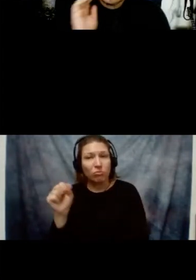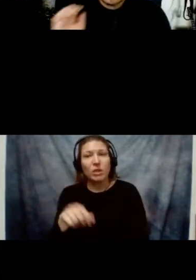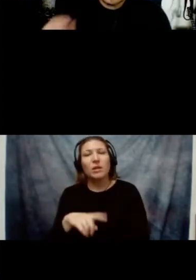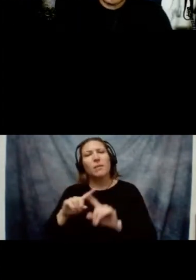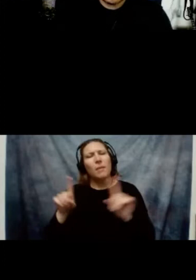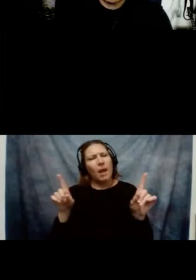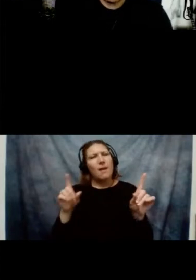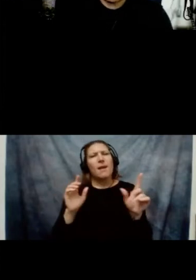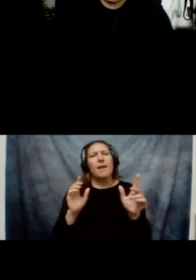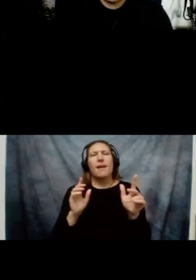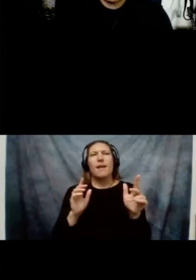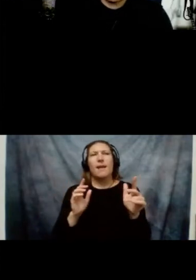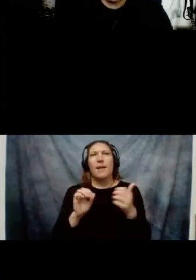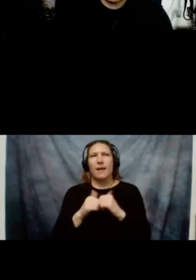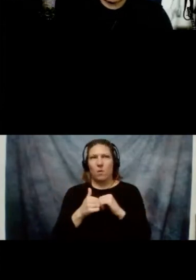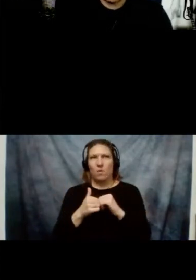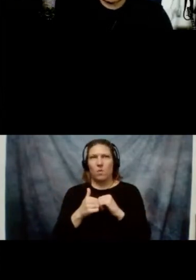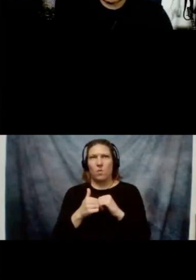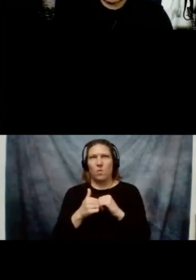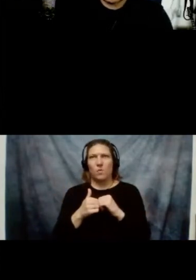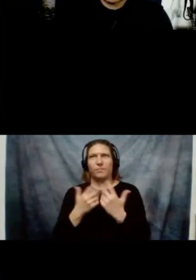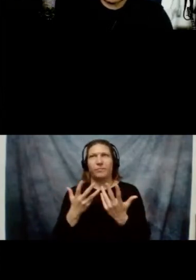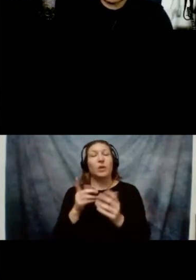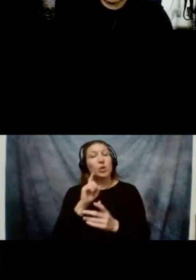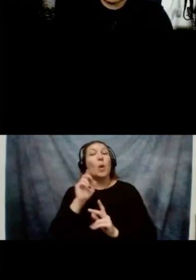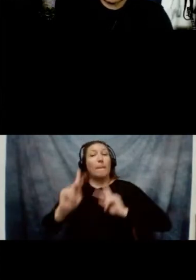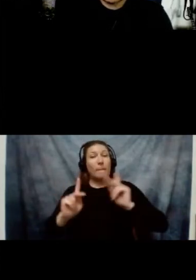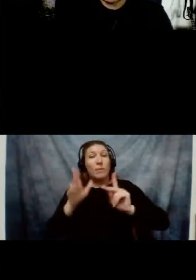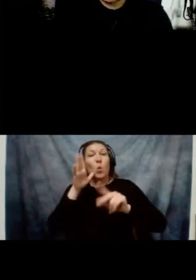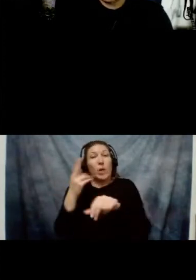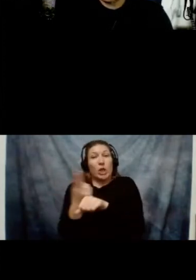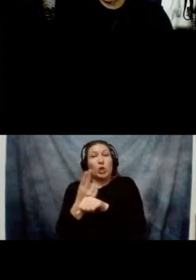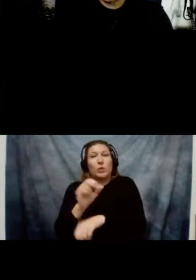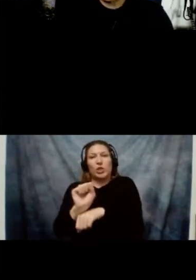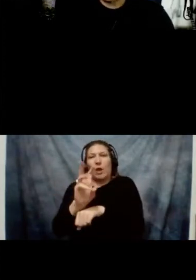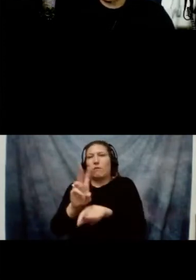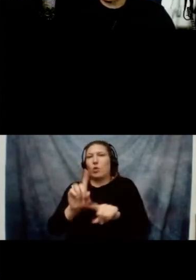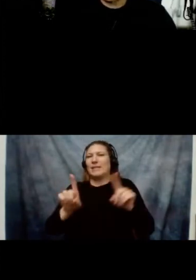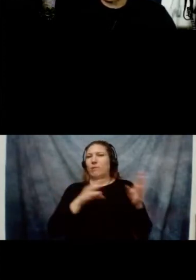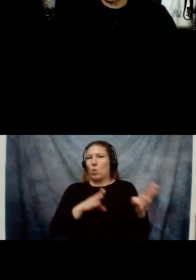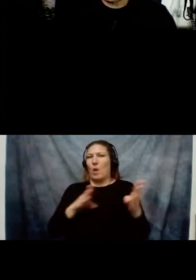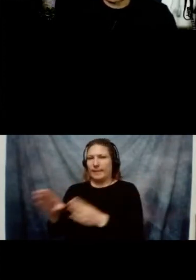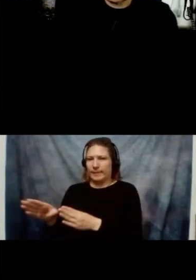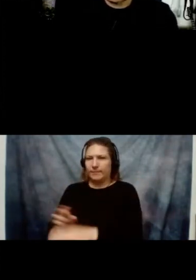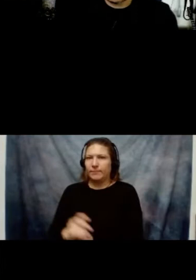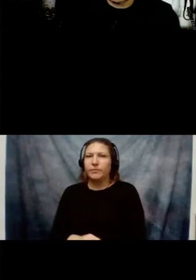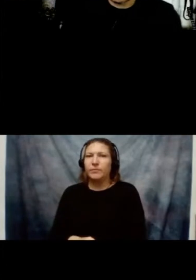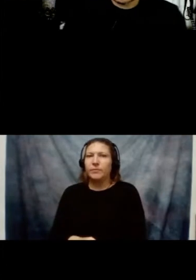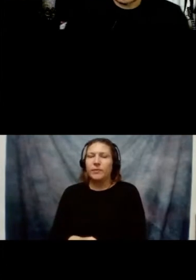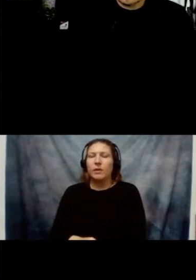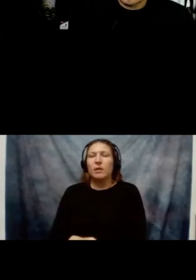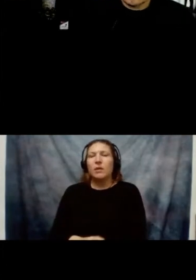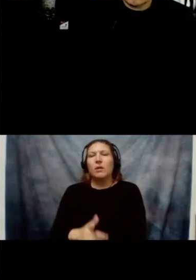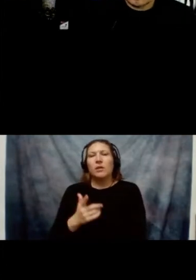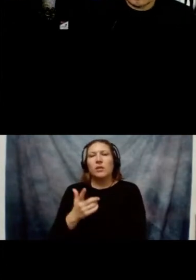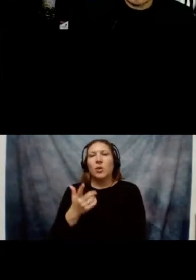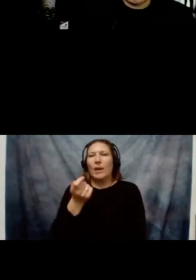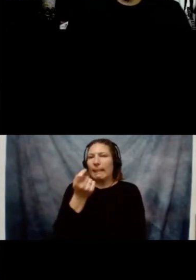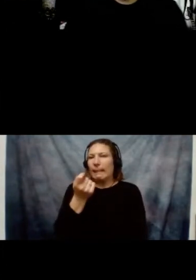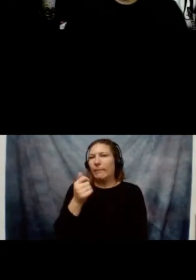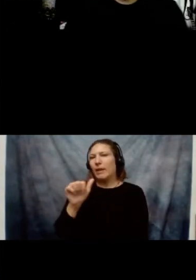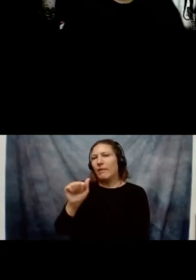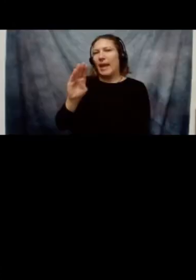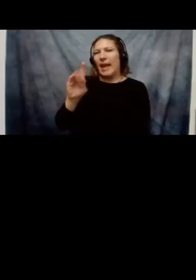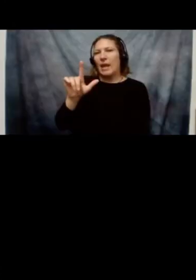people will use software differently. And so it's a little bit of an ableist philosophy to assume that I should teach